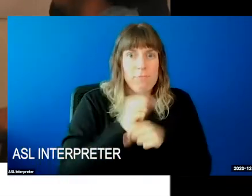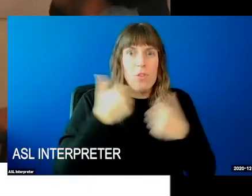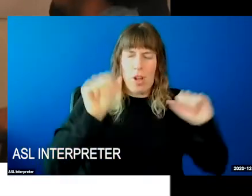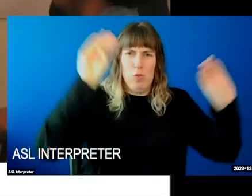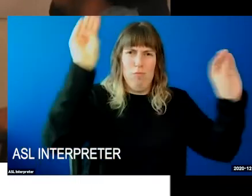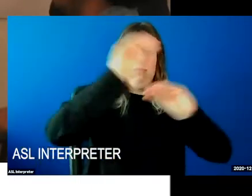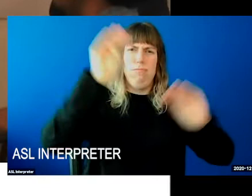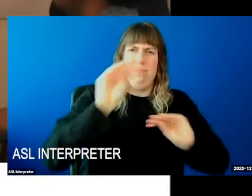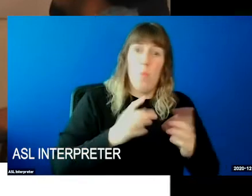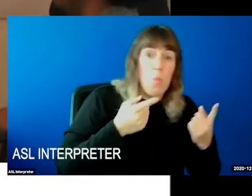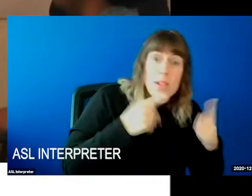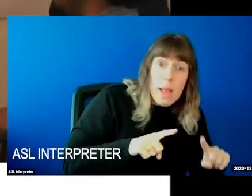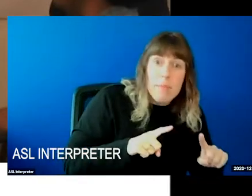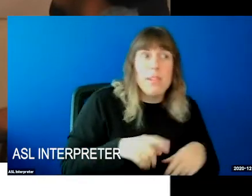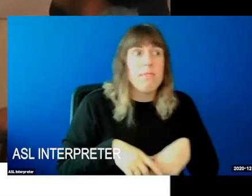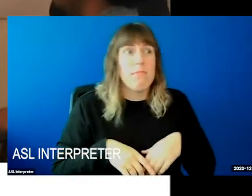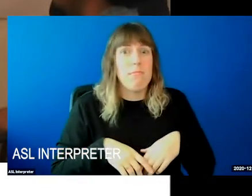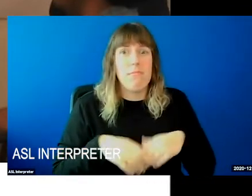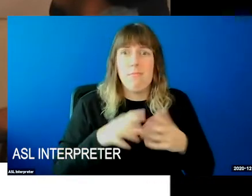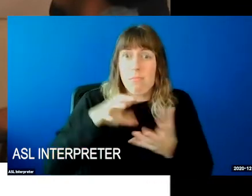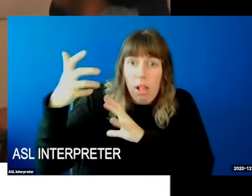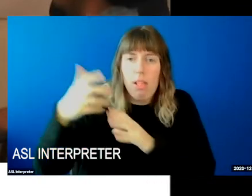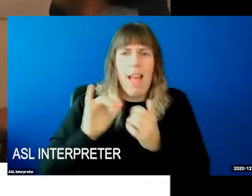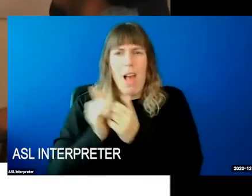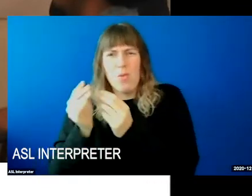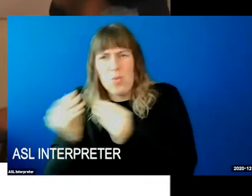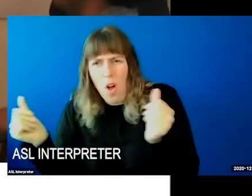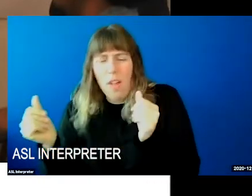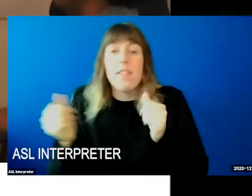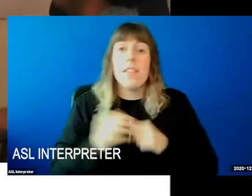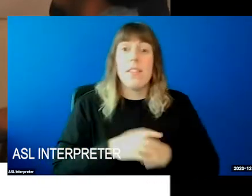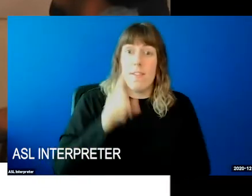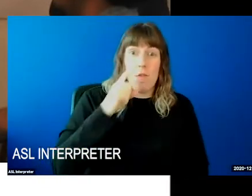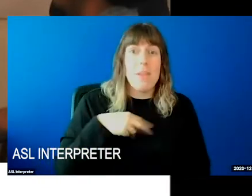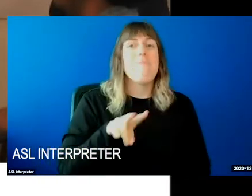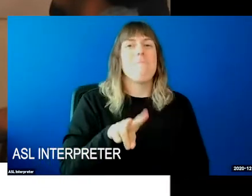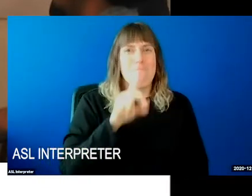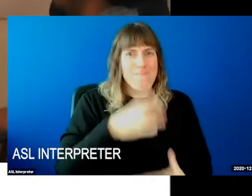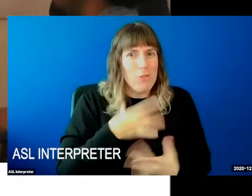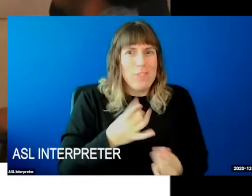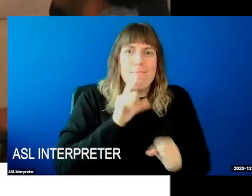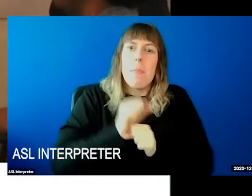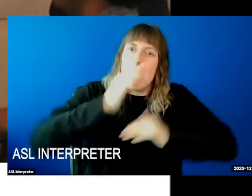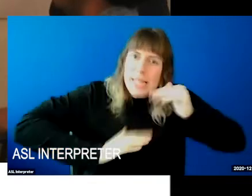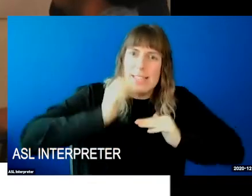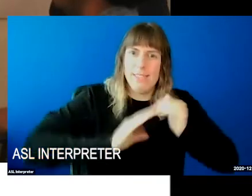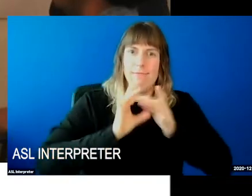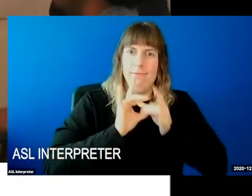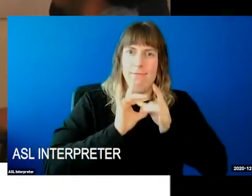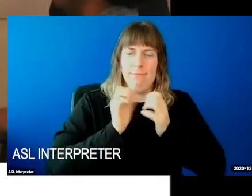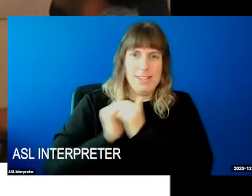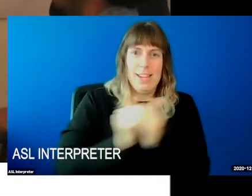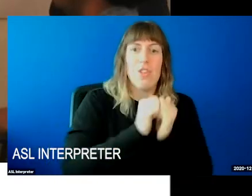what is going on, what could go on, what should go on in Mexico. For me, it's significant that they're constructing something together, not